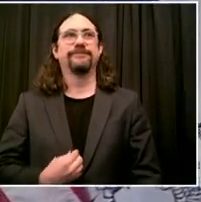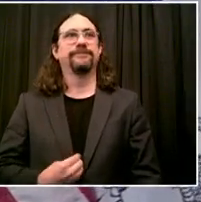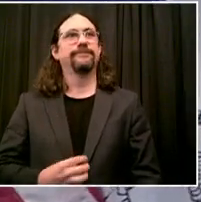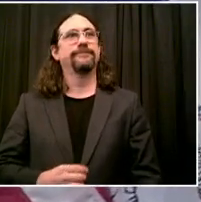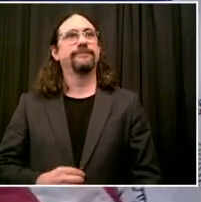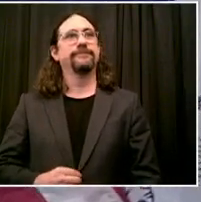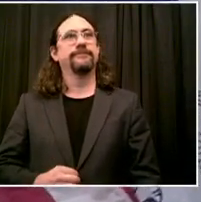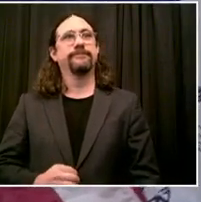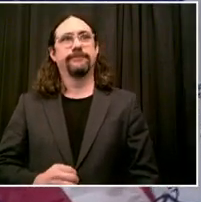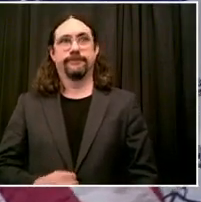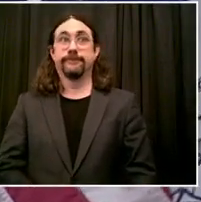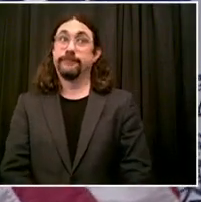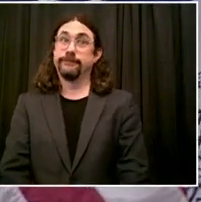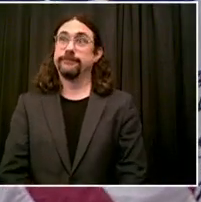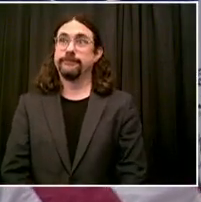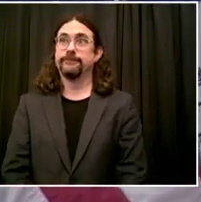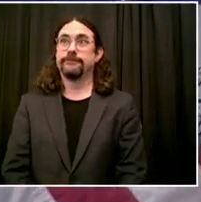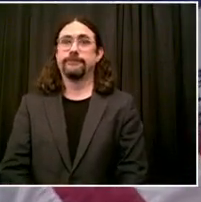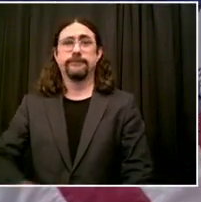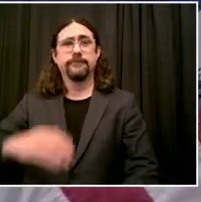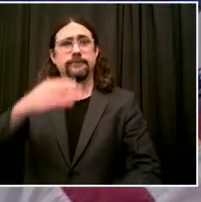Good morning, everybody. Well,